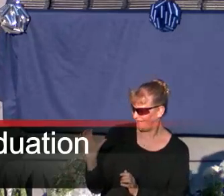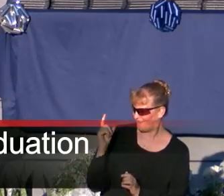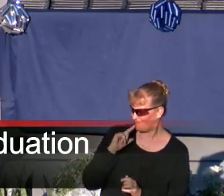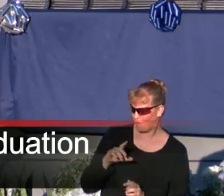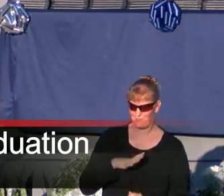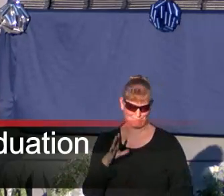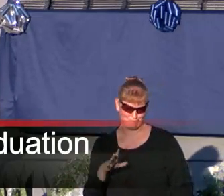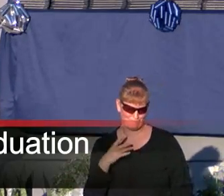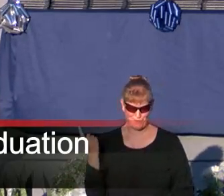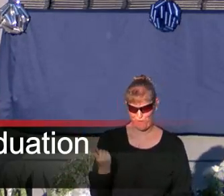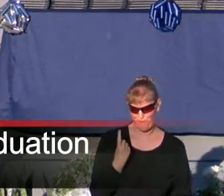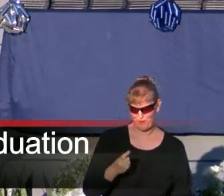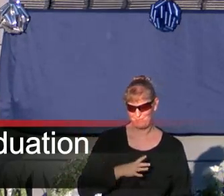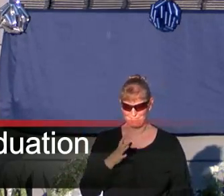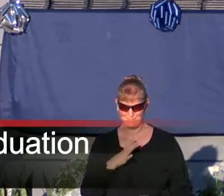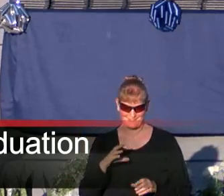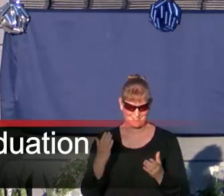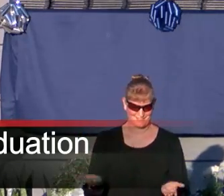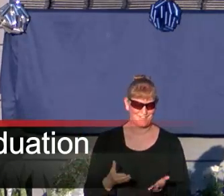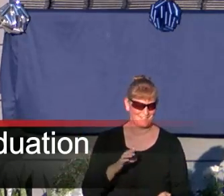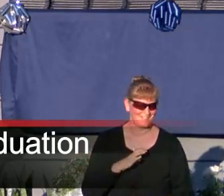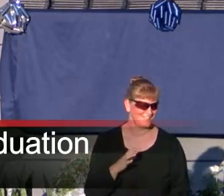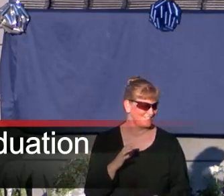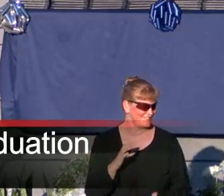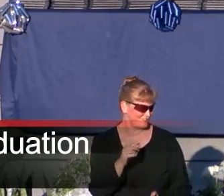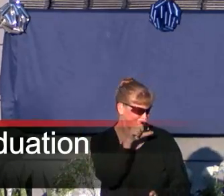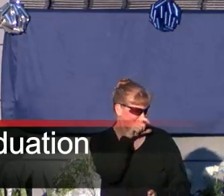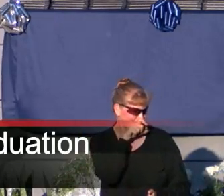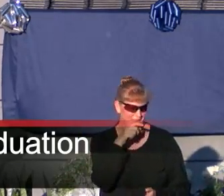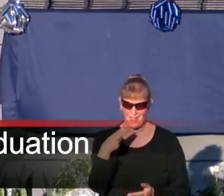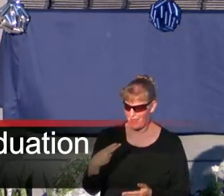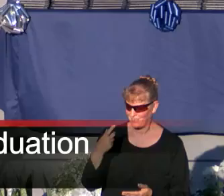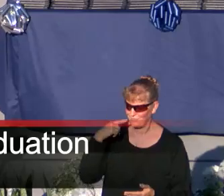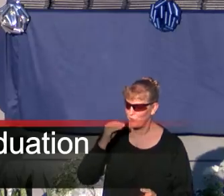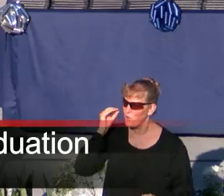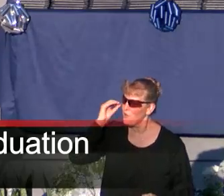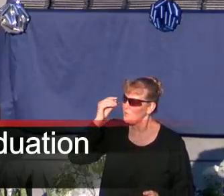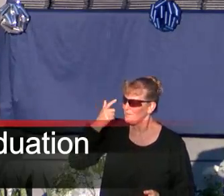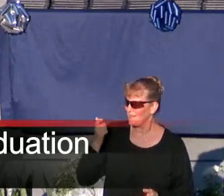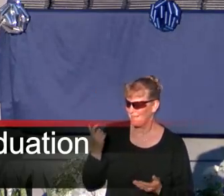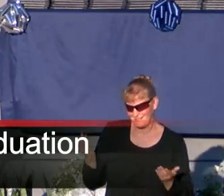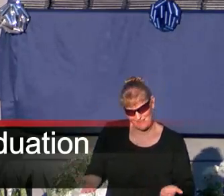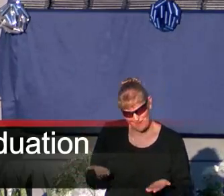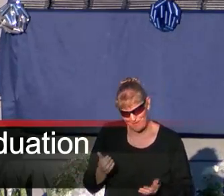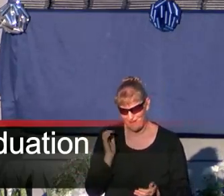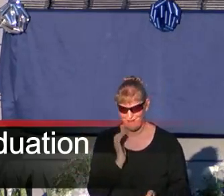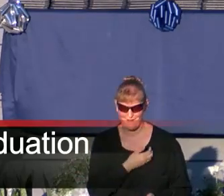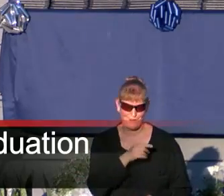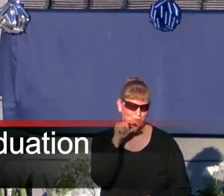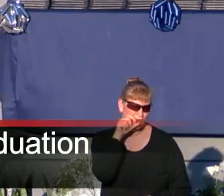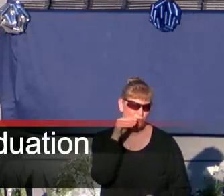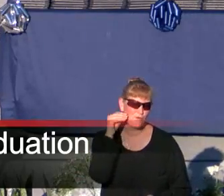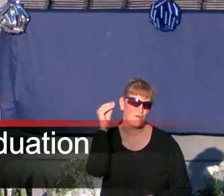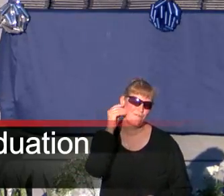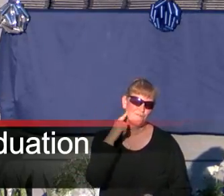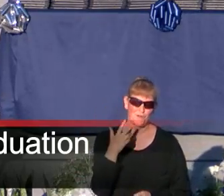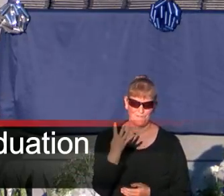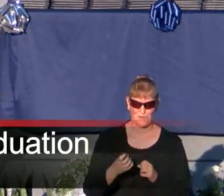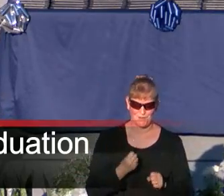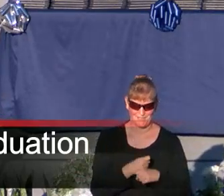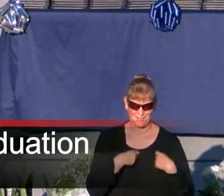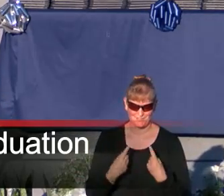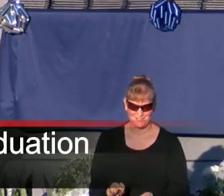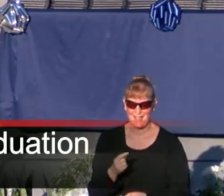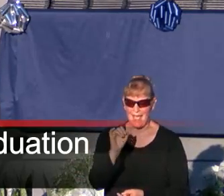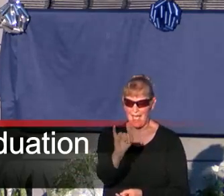always stay classy at Chiawana. H is for home, because Chiawana has been our home for the last 4 years.